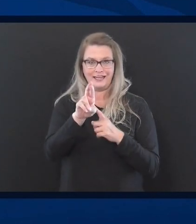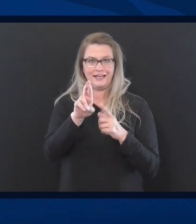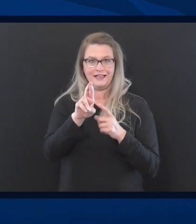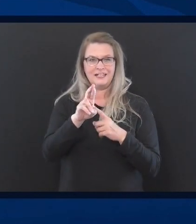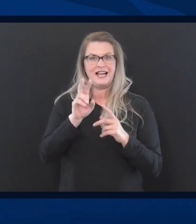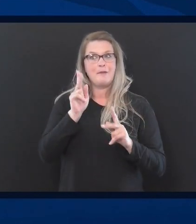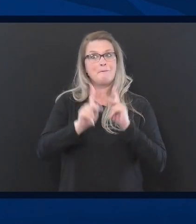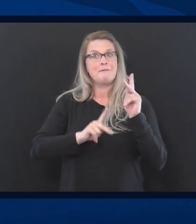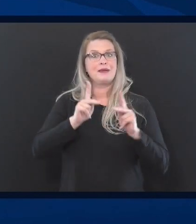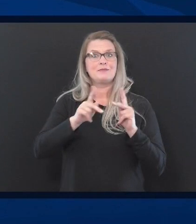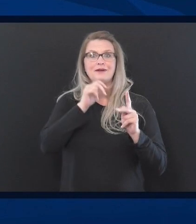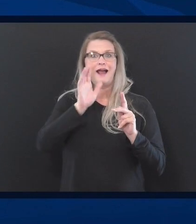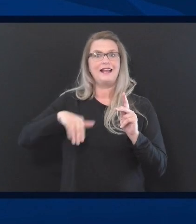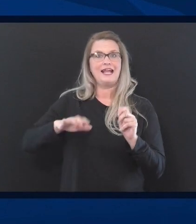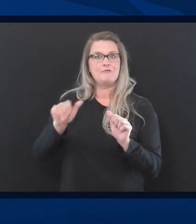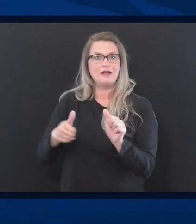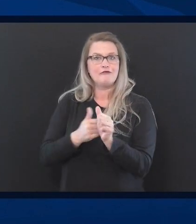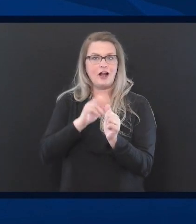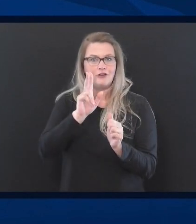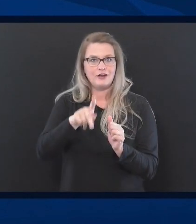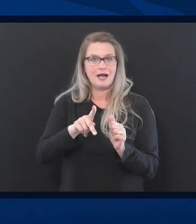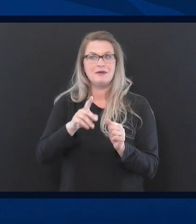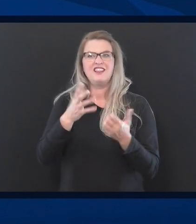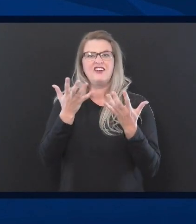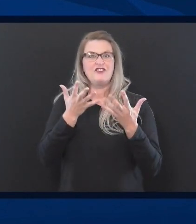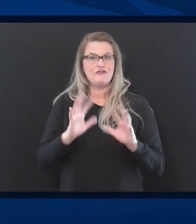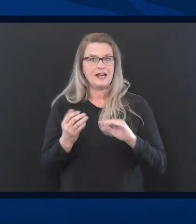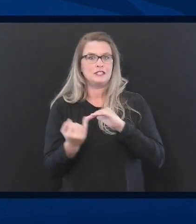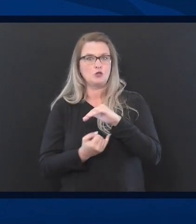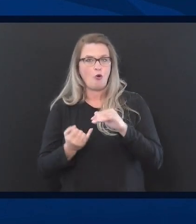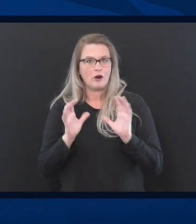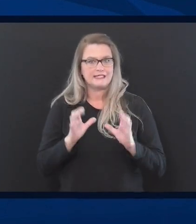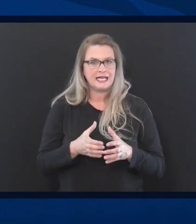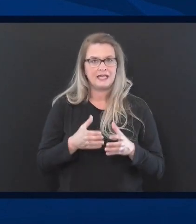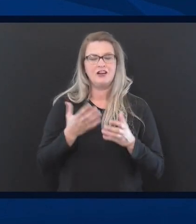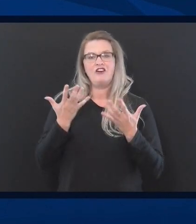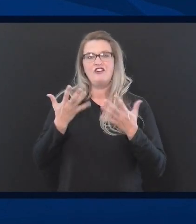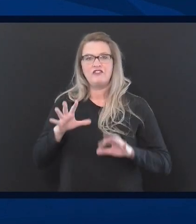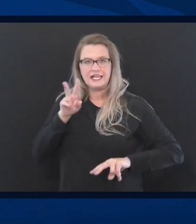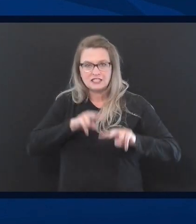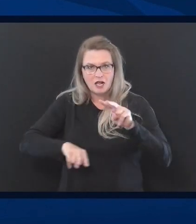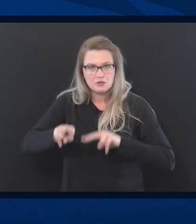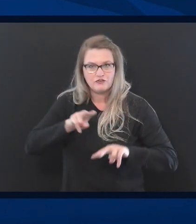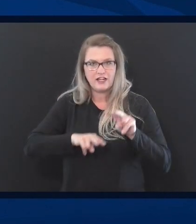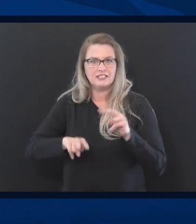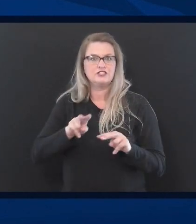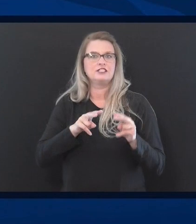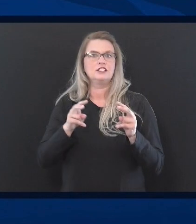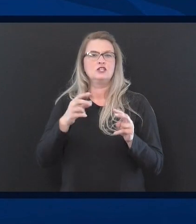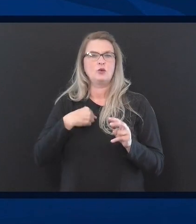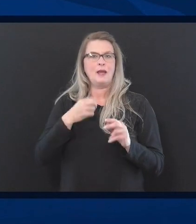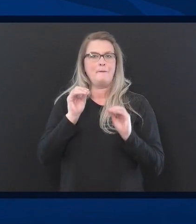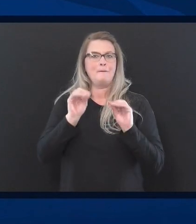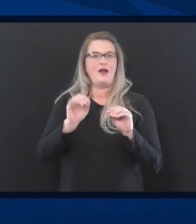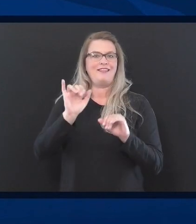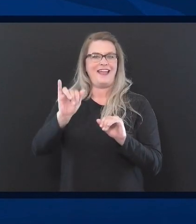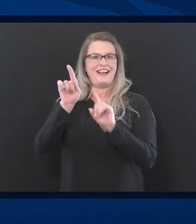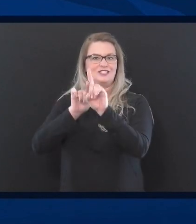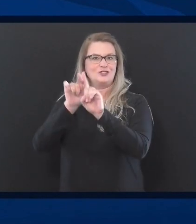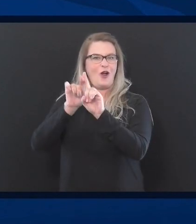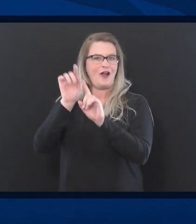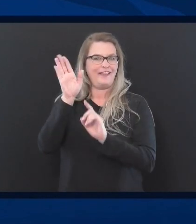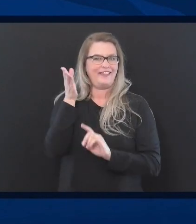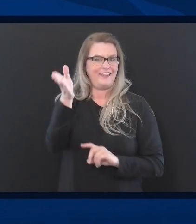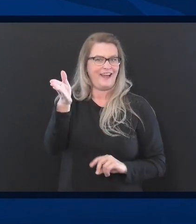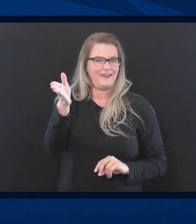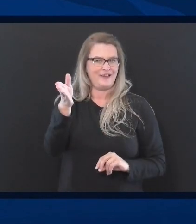health officer. So these are people out of quarantine and out of observation. And so we'll put an asterisk there to define